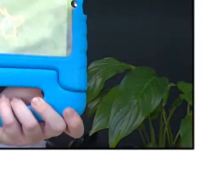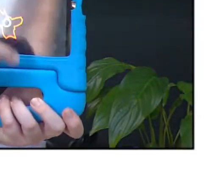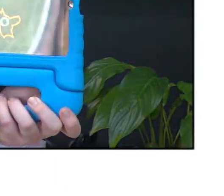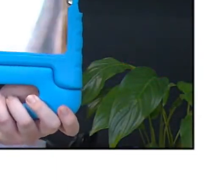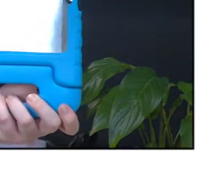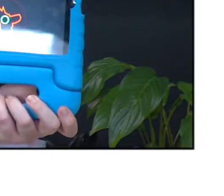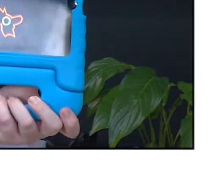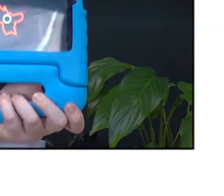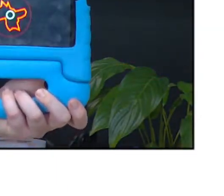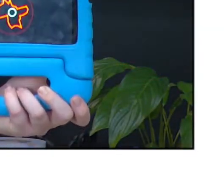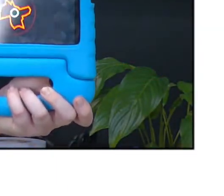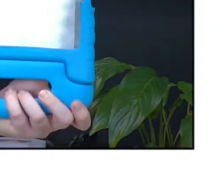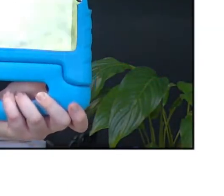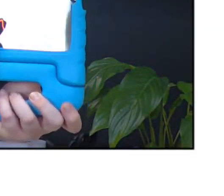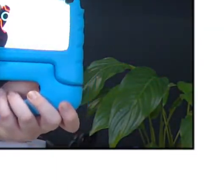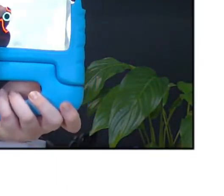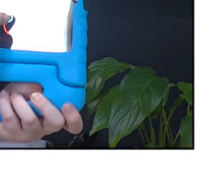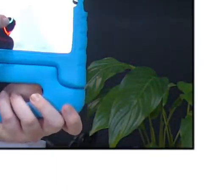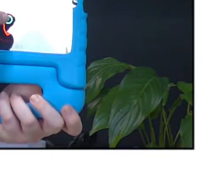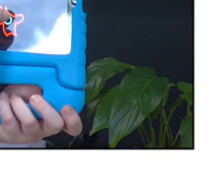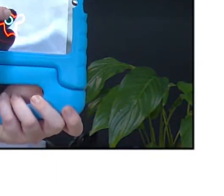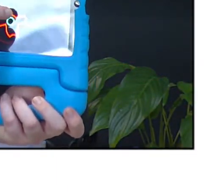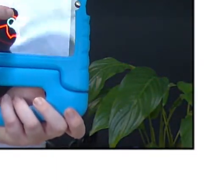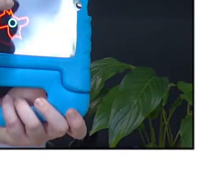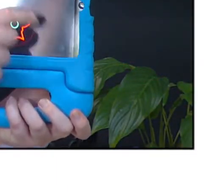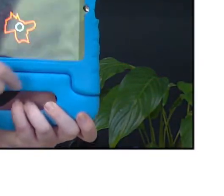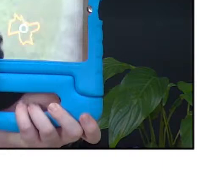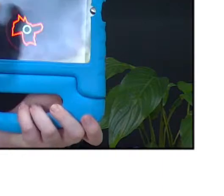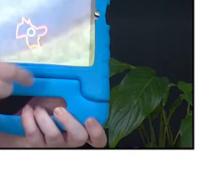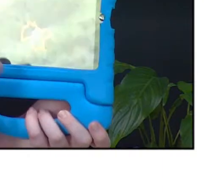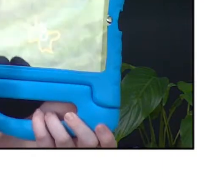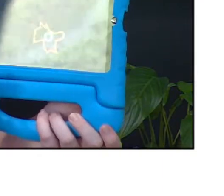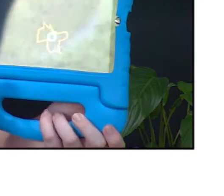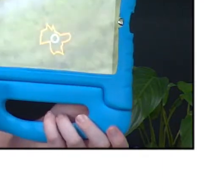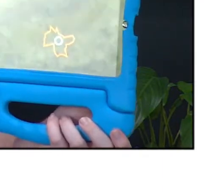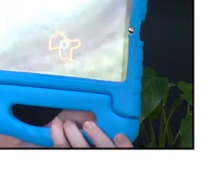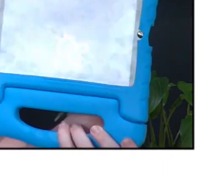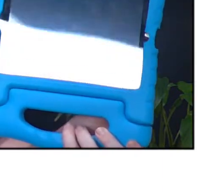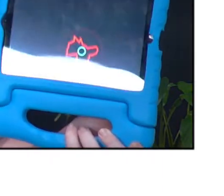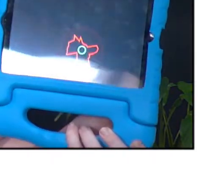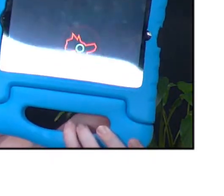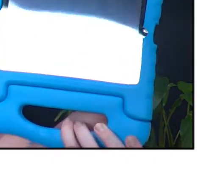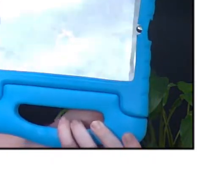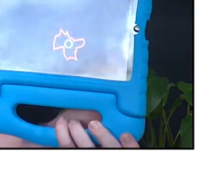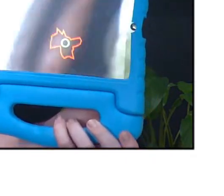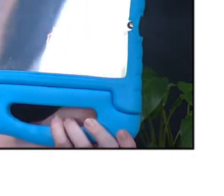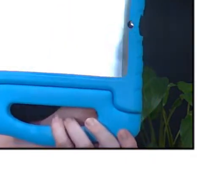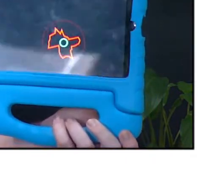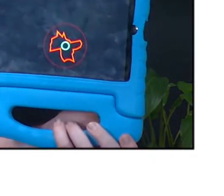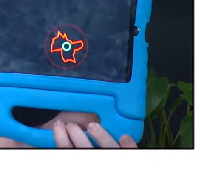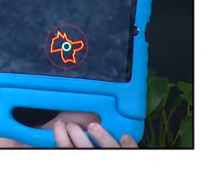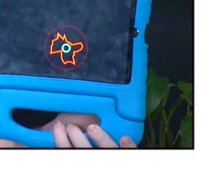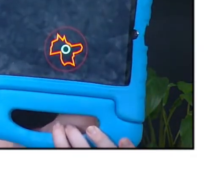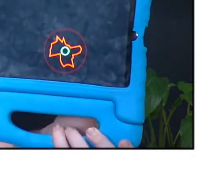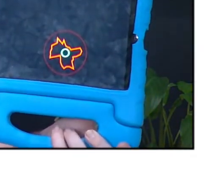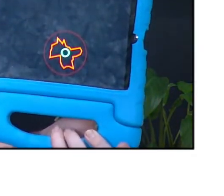this little shape. What I love about this is that it's also visual. I think the thing with sound is that when you talk about sound, I talked right at the